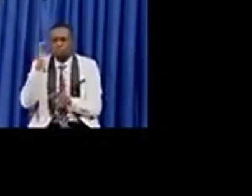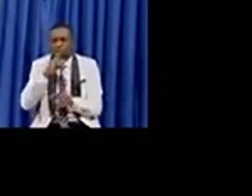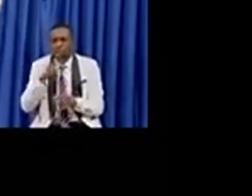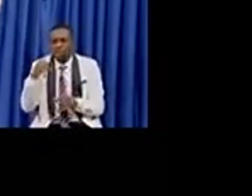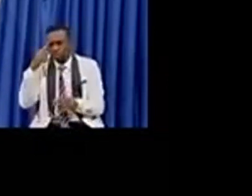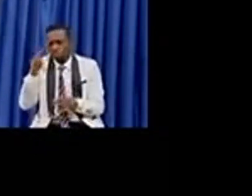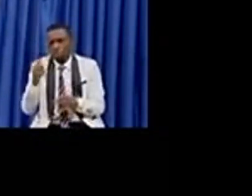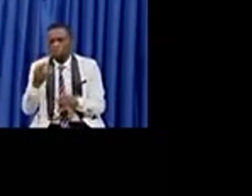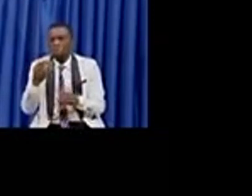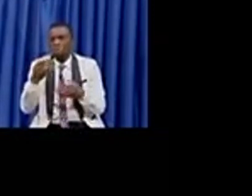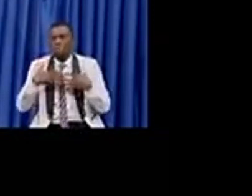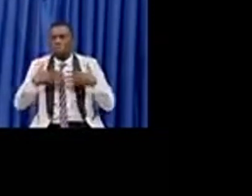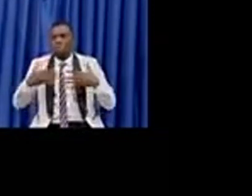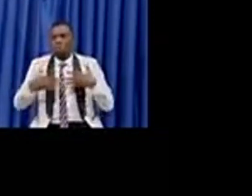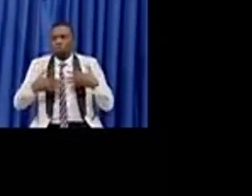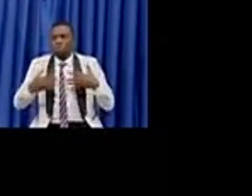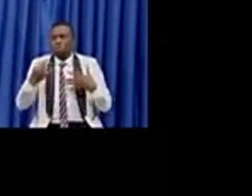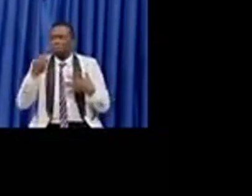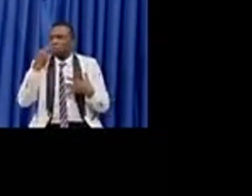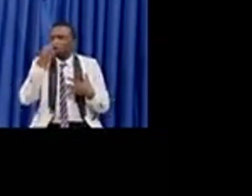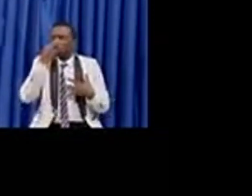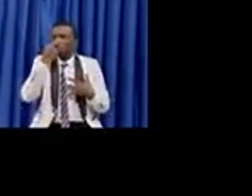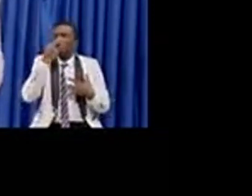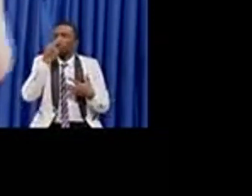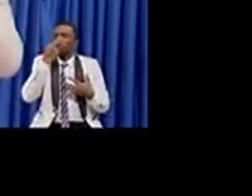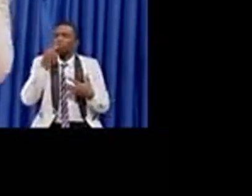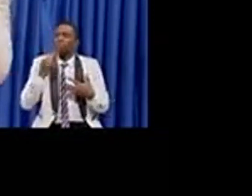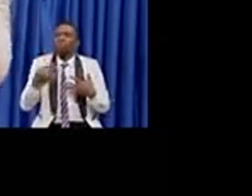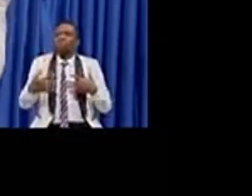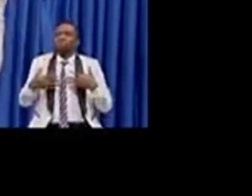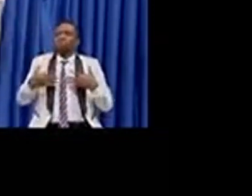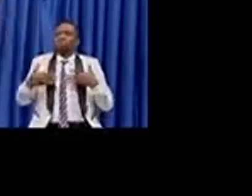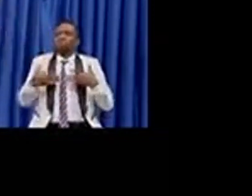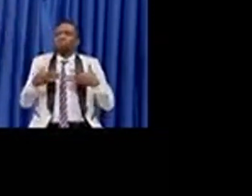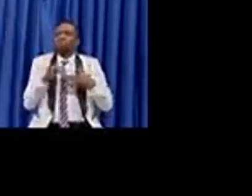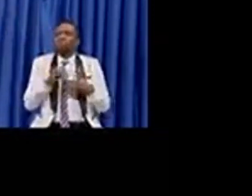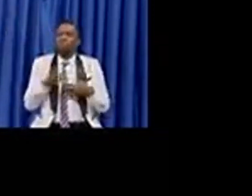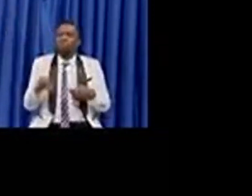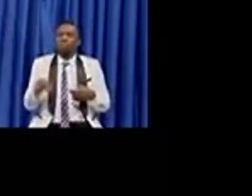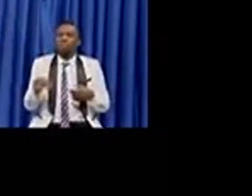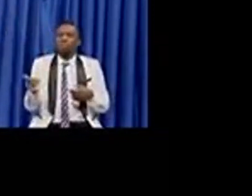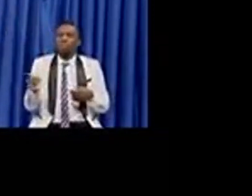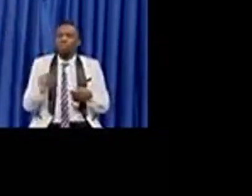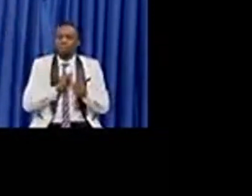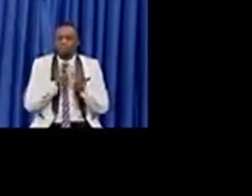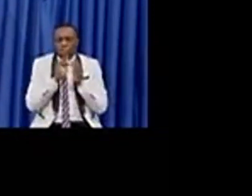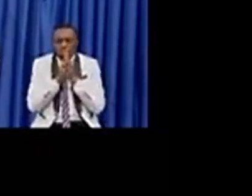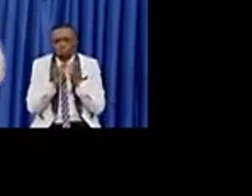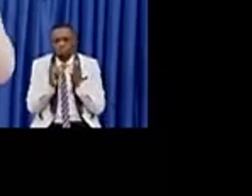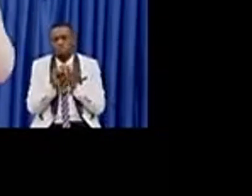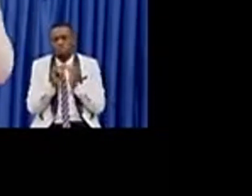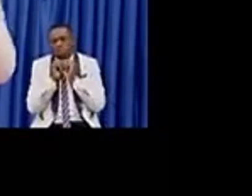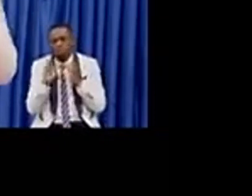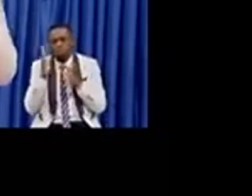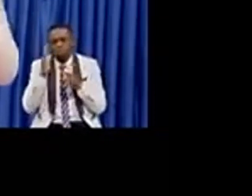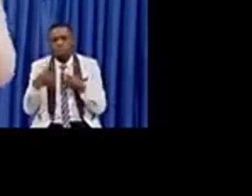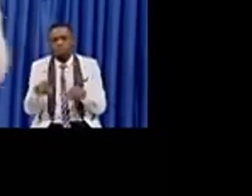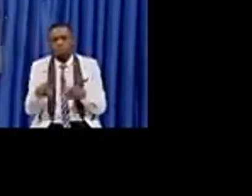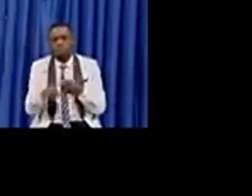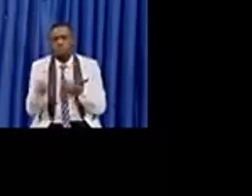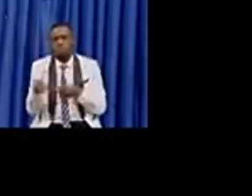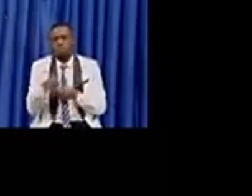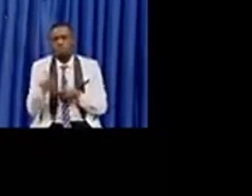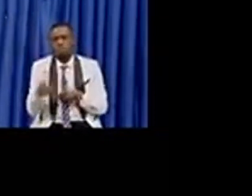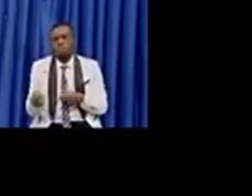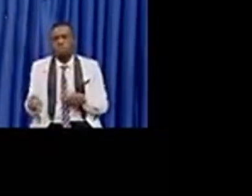on him. I said, no, you are not going to fix oxygen on this baby. This is DCK baby. Nothing will happen to him. They said, do you want to treat your baby